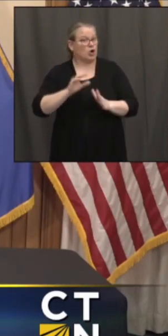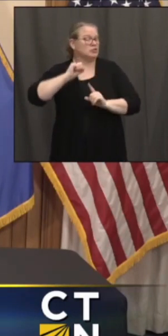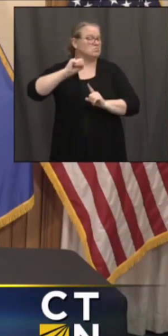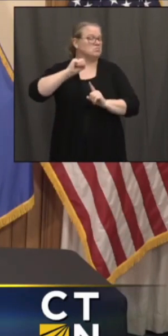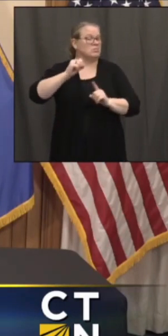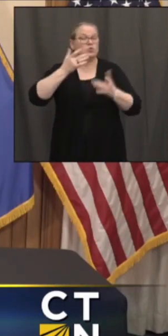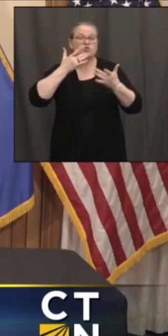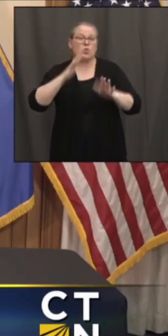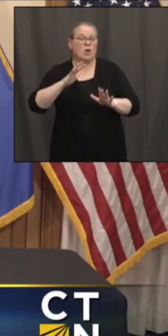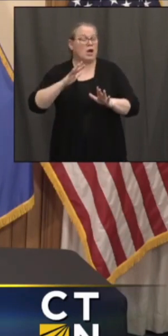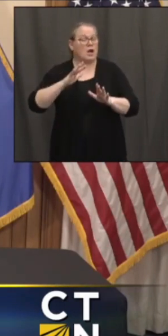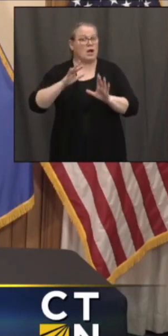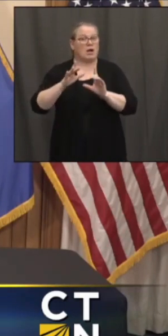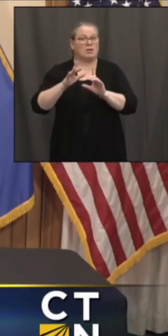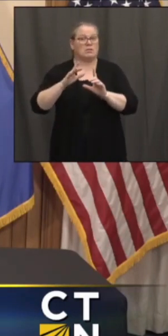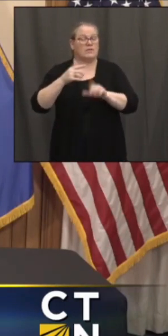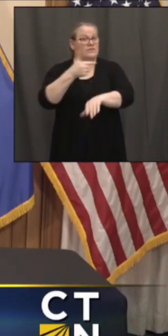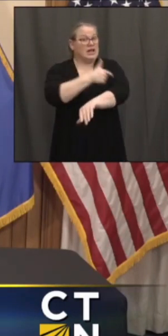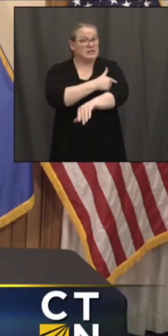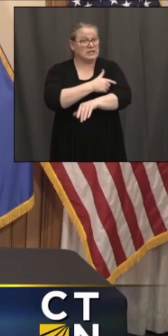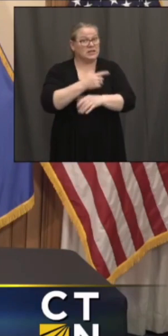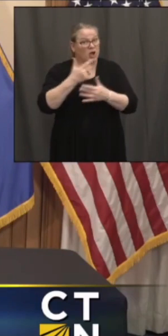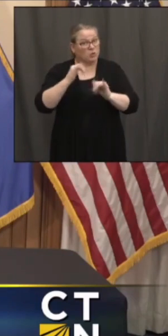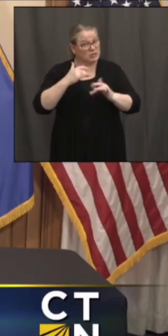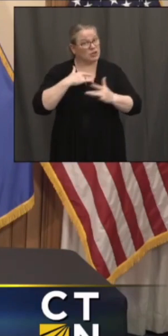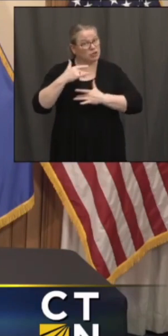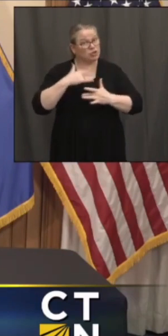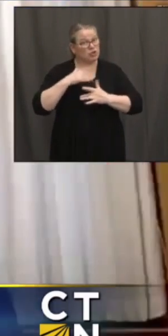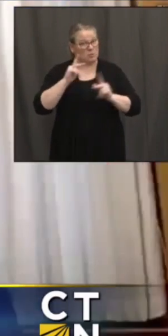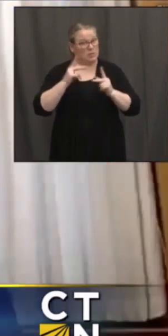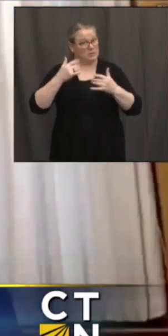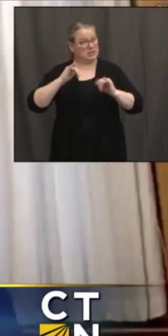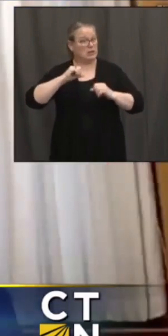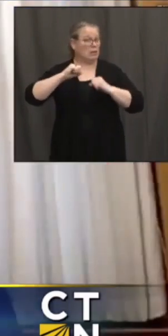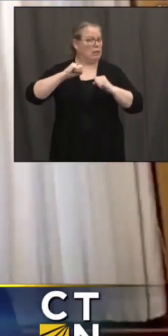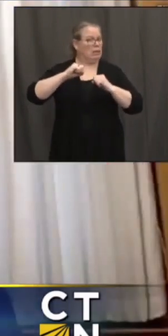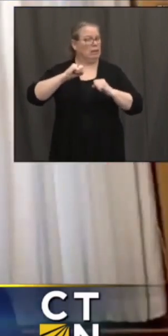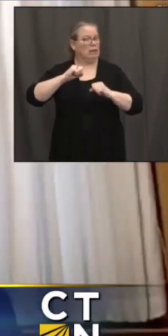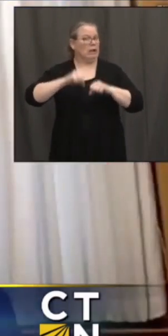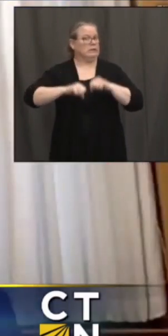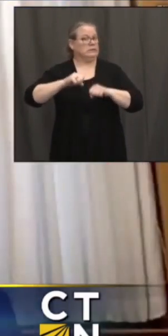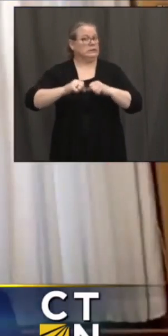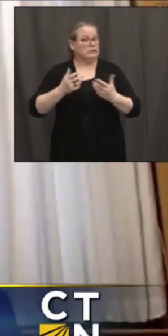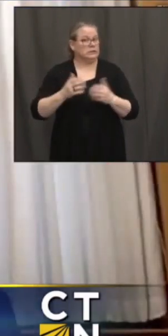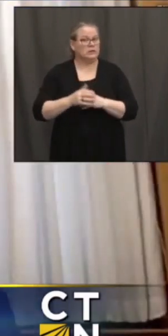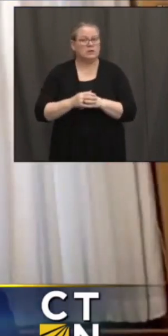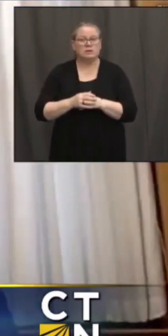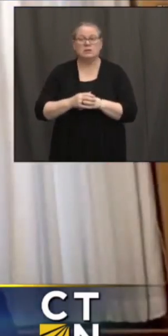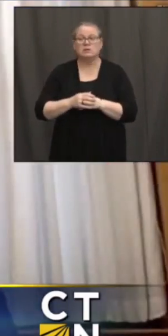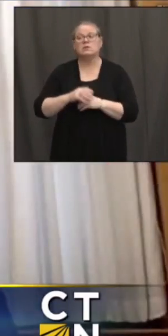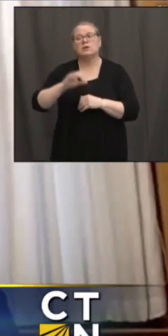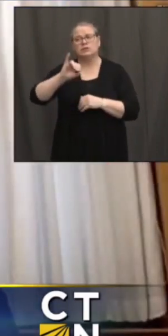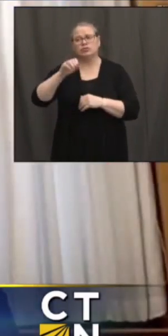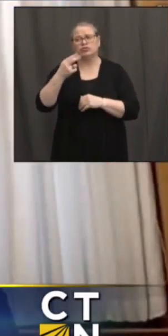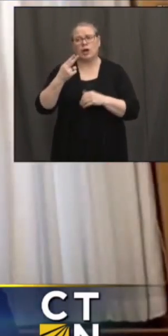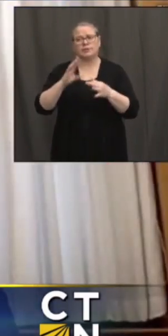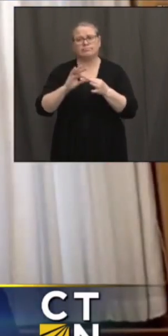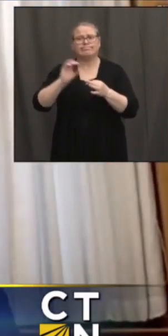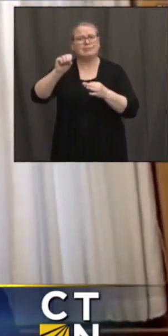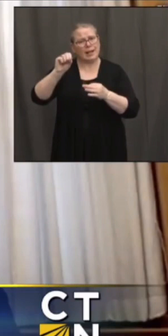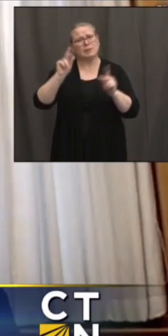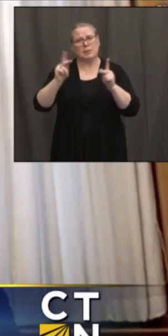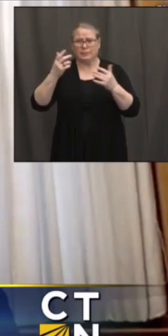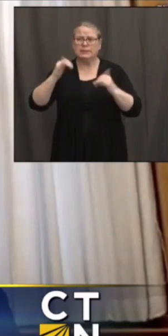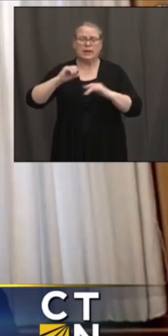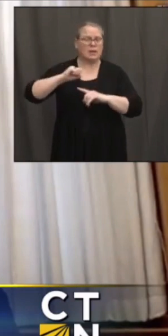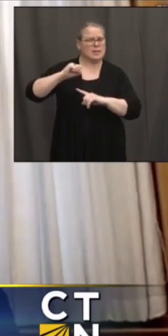still hesitancy out there? There is, but we've been doing a lot of education and outreach. The facilities